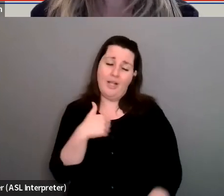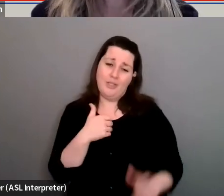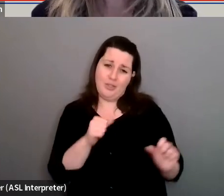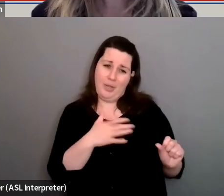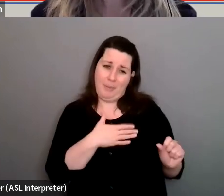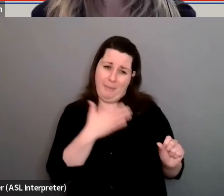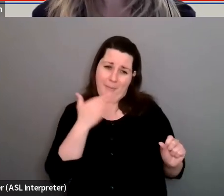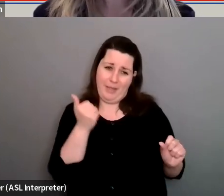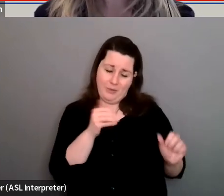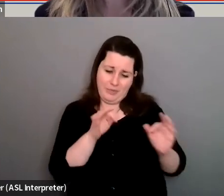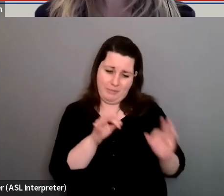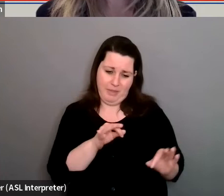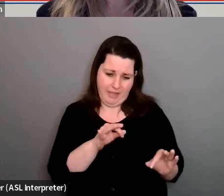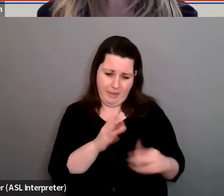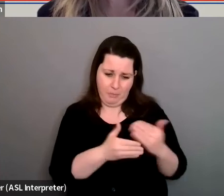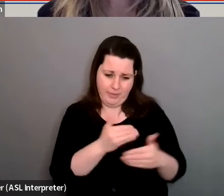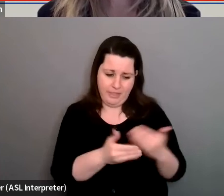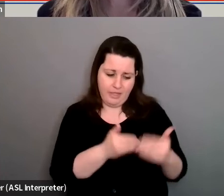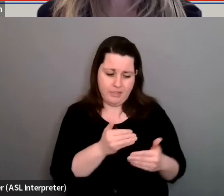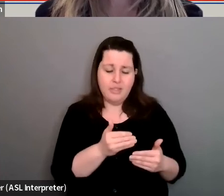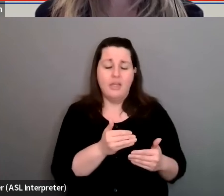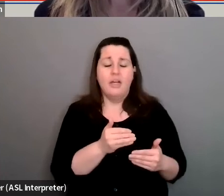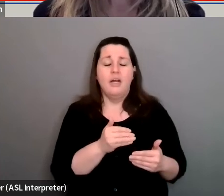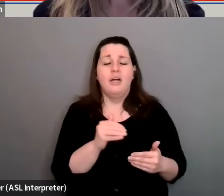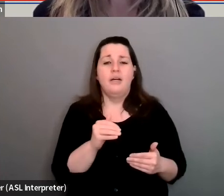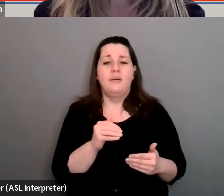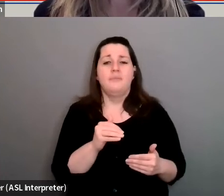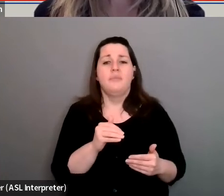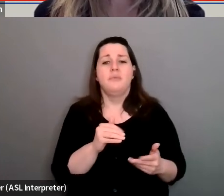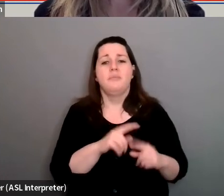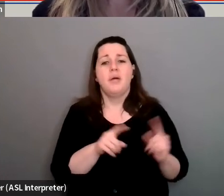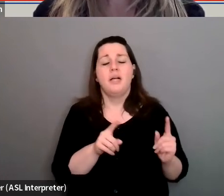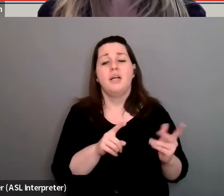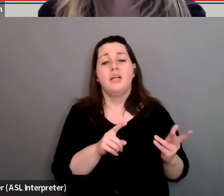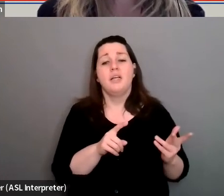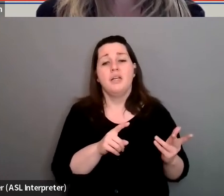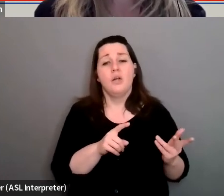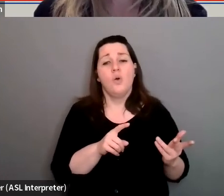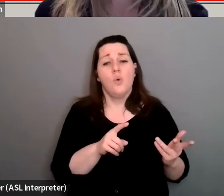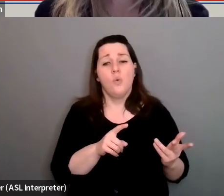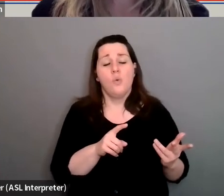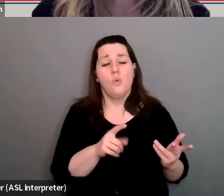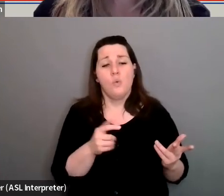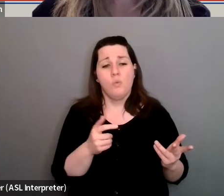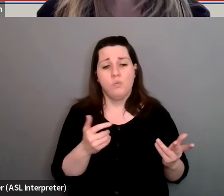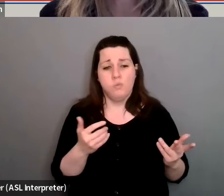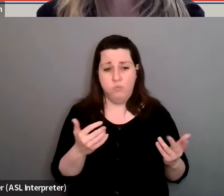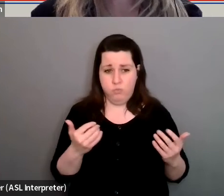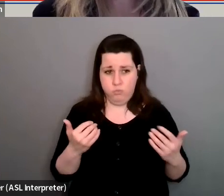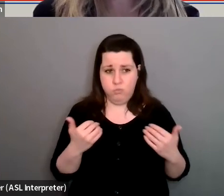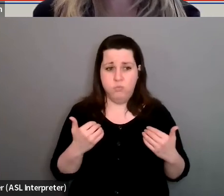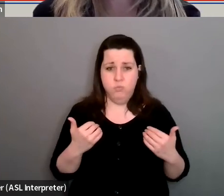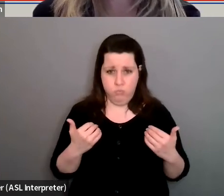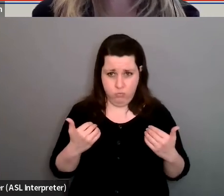just kind of explain how the process works and let Alicia jump in. But as you can imagine, we have